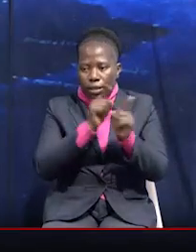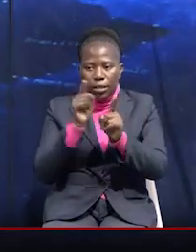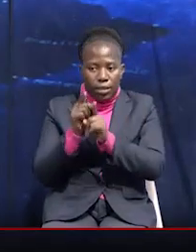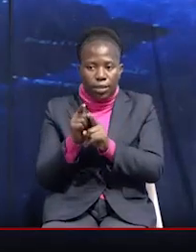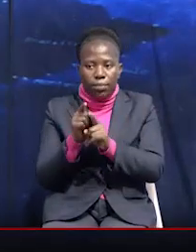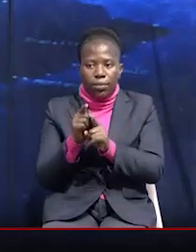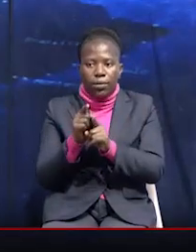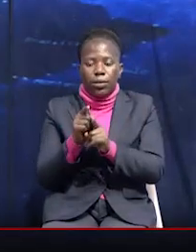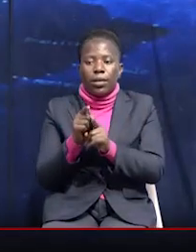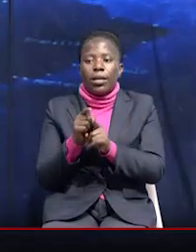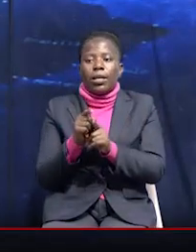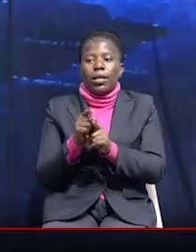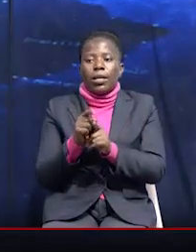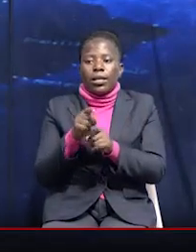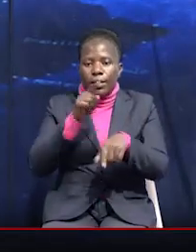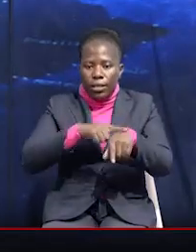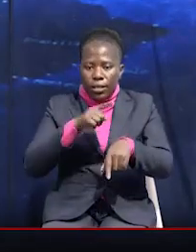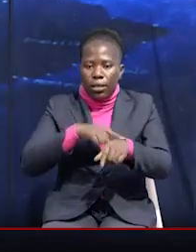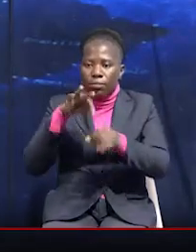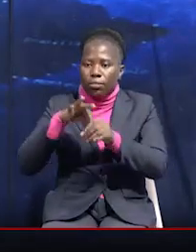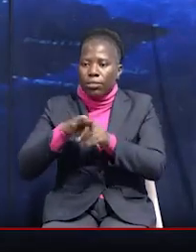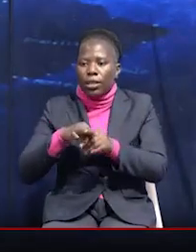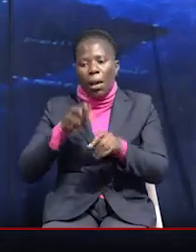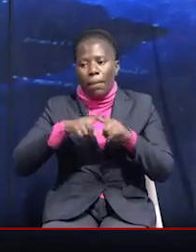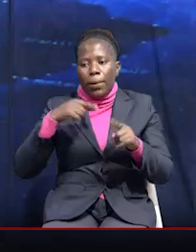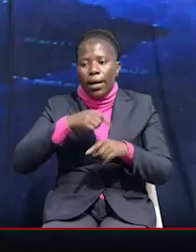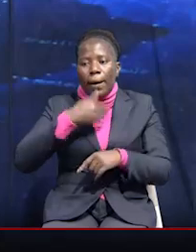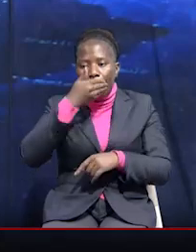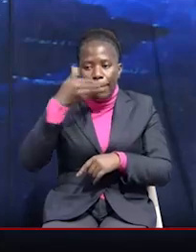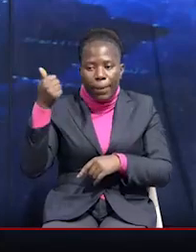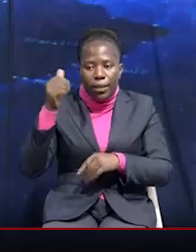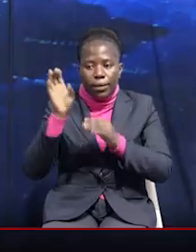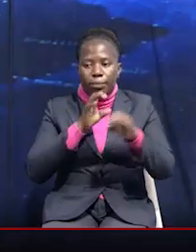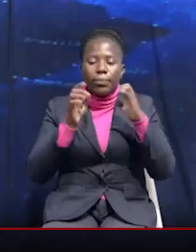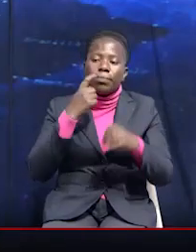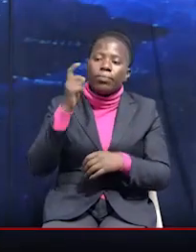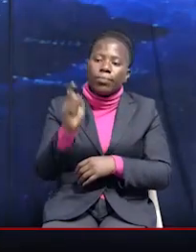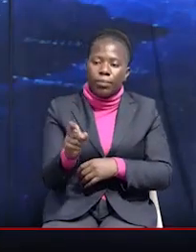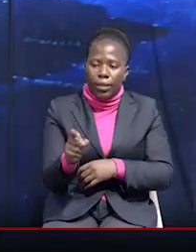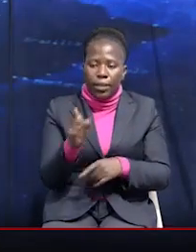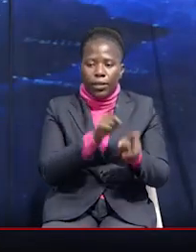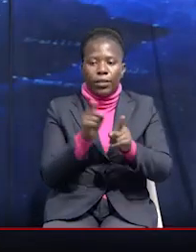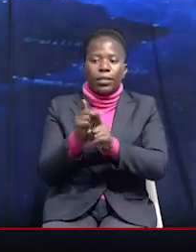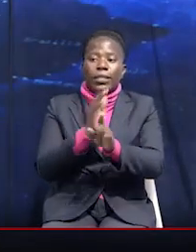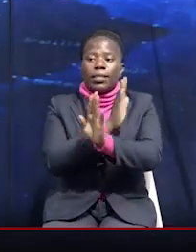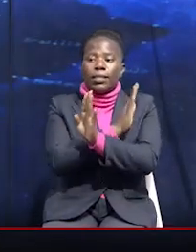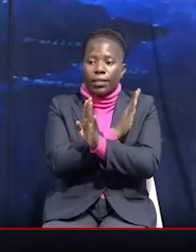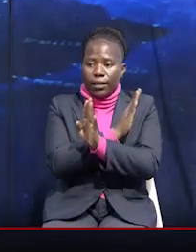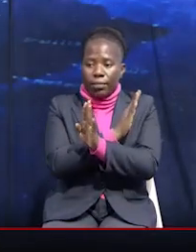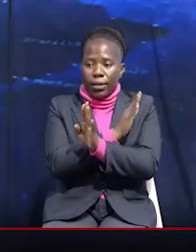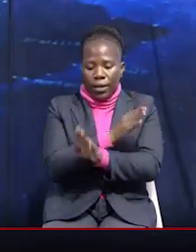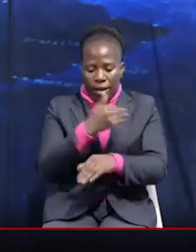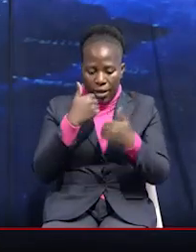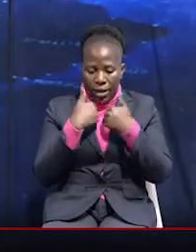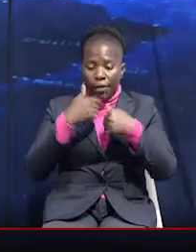election, we still have to make something better. And Zambia is getting to that recovery phase, which